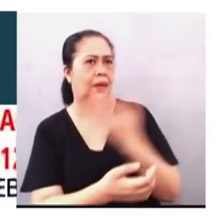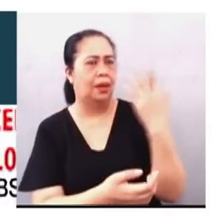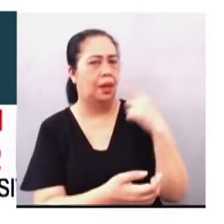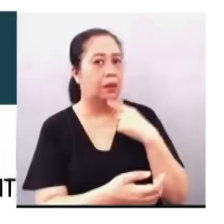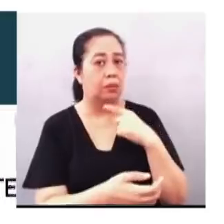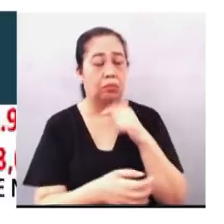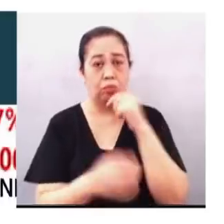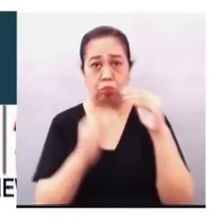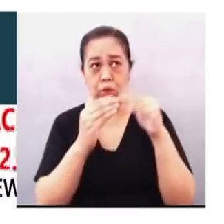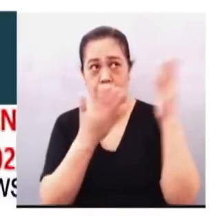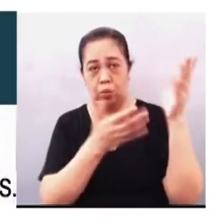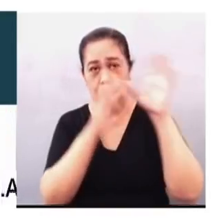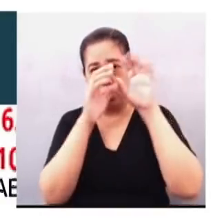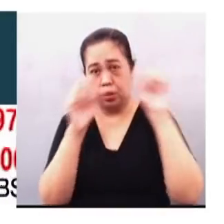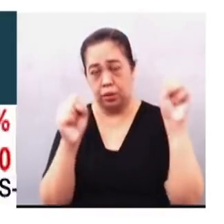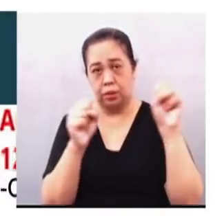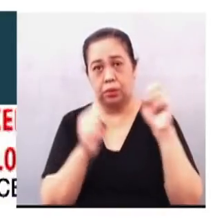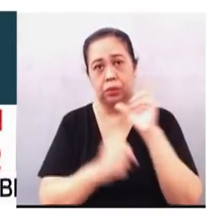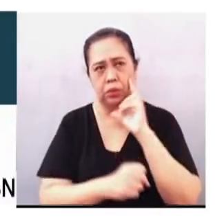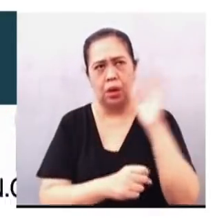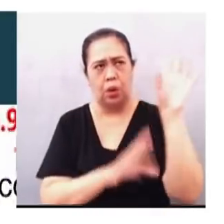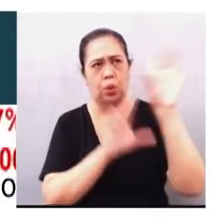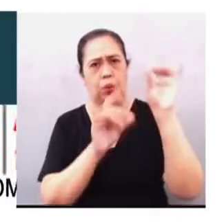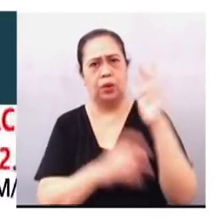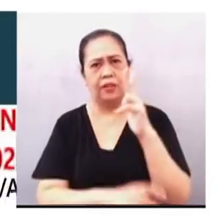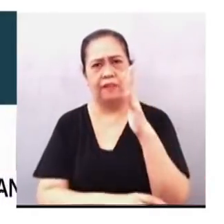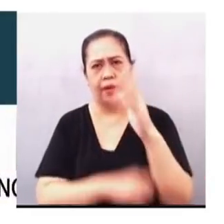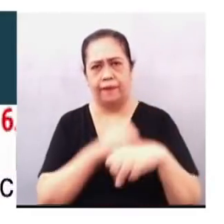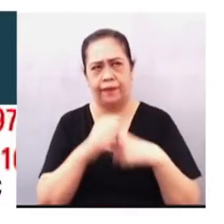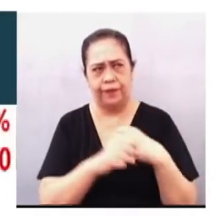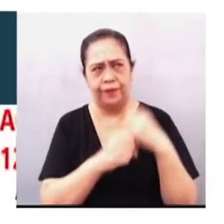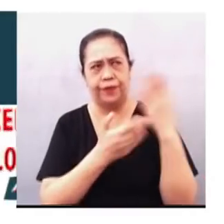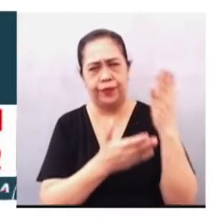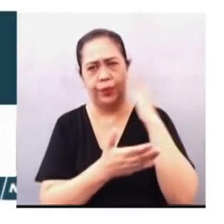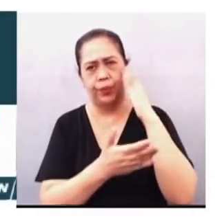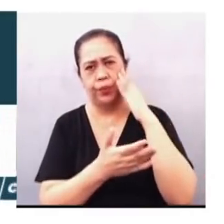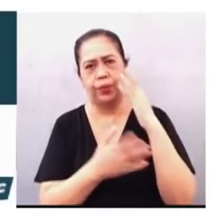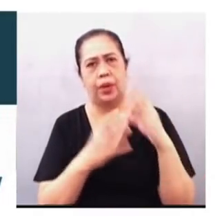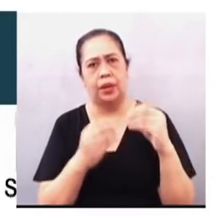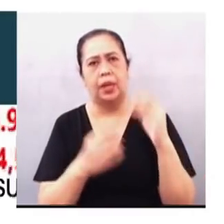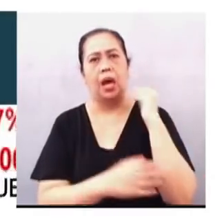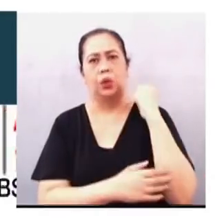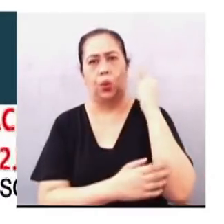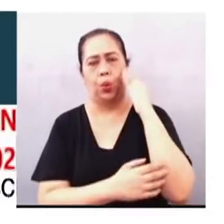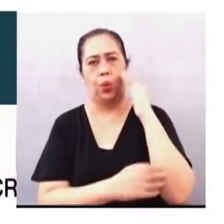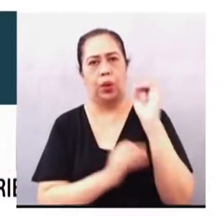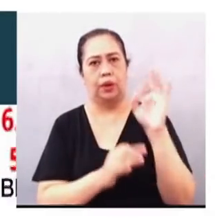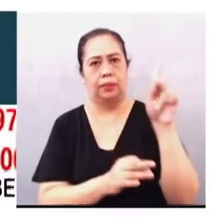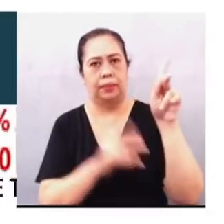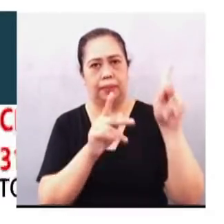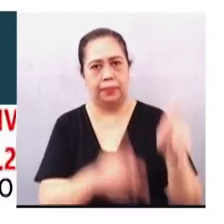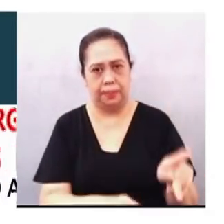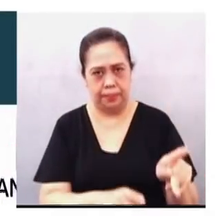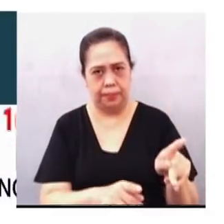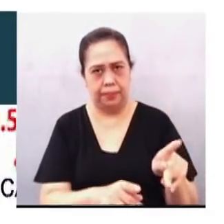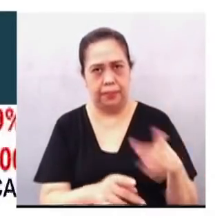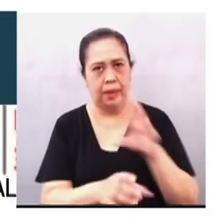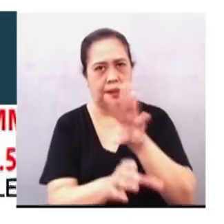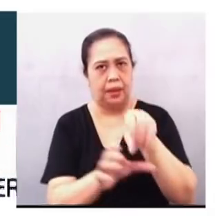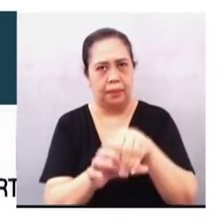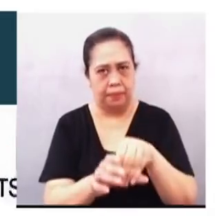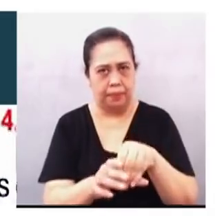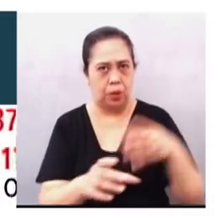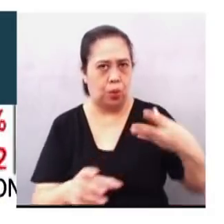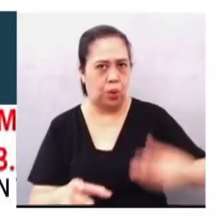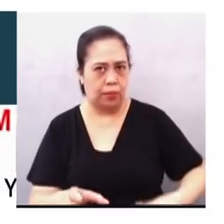kay President Duterte, I have known him for 35 years at alam ko kapag ang isang tao niya ay ma-involve sa isang